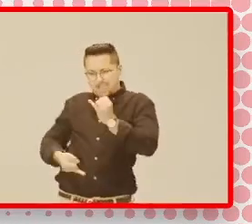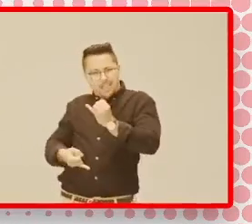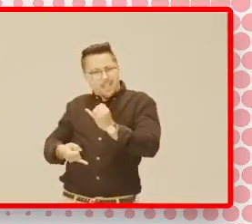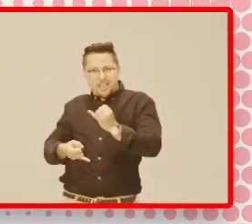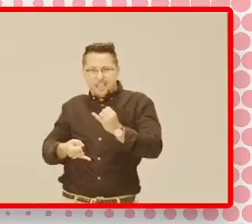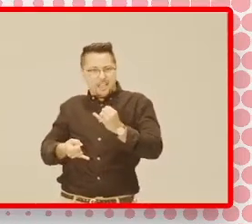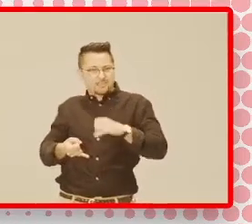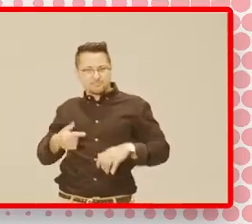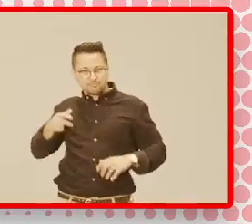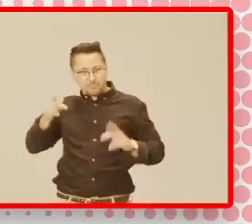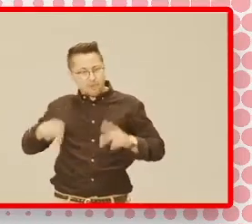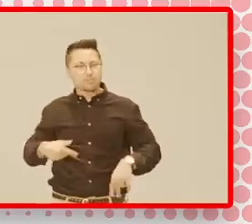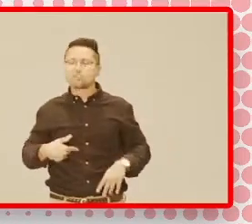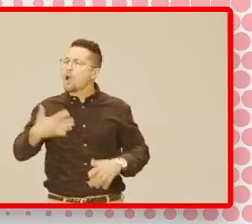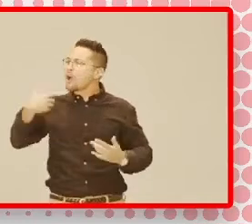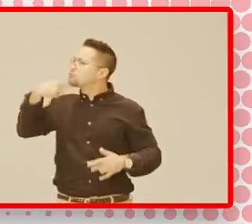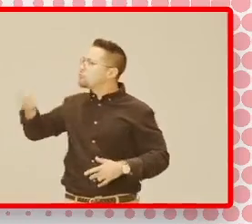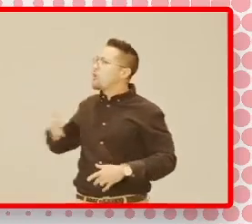daddy